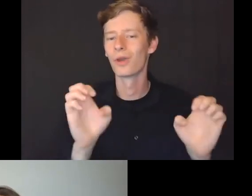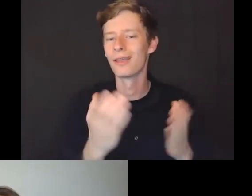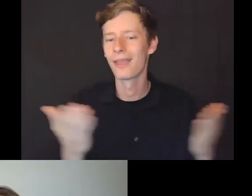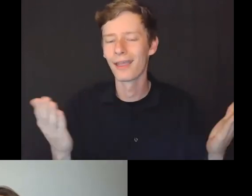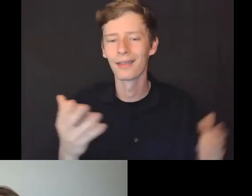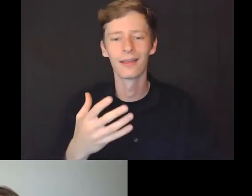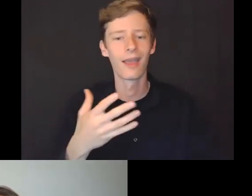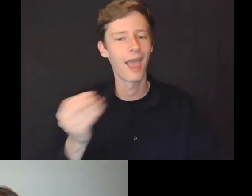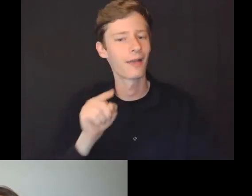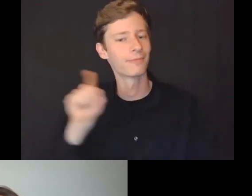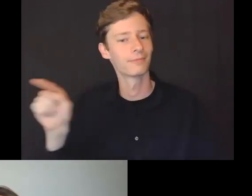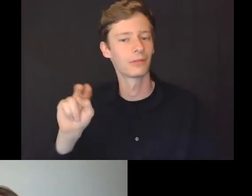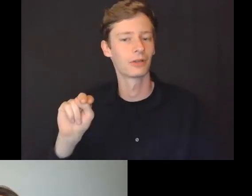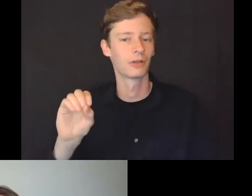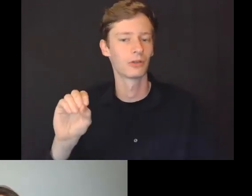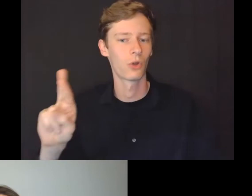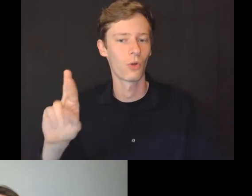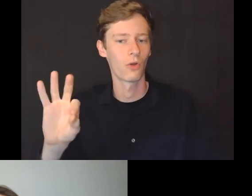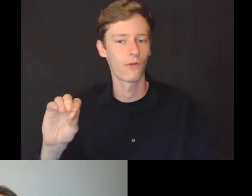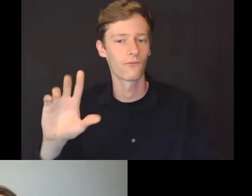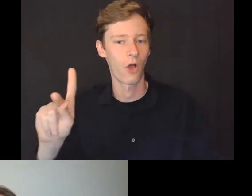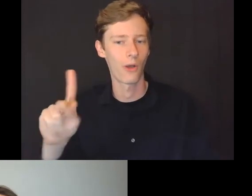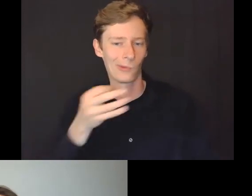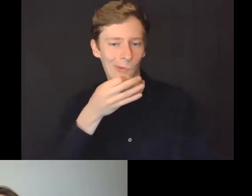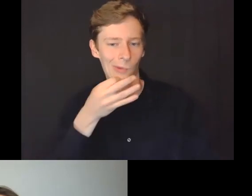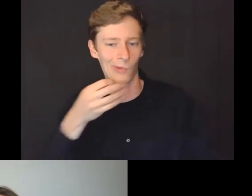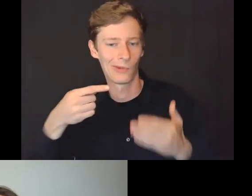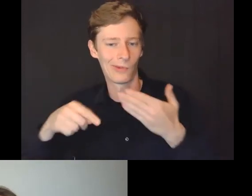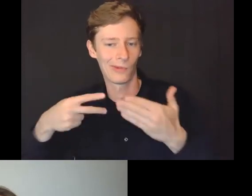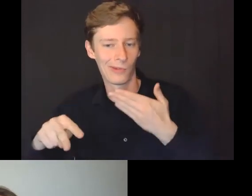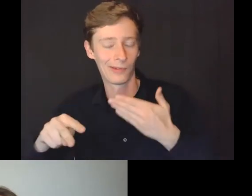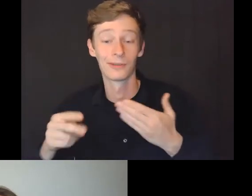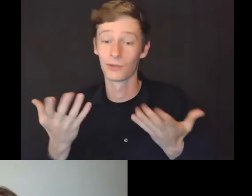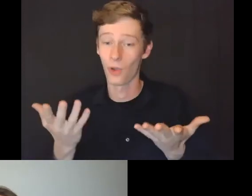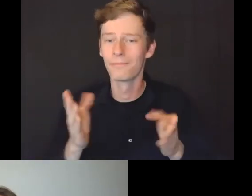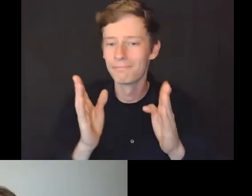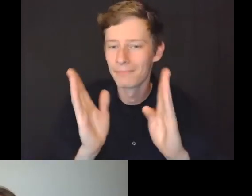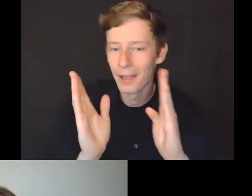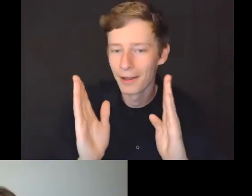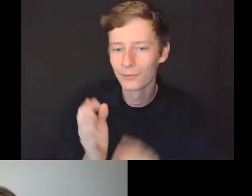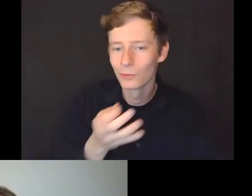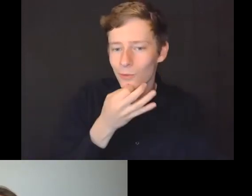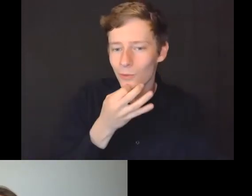NAWFIC in the next few weeks too. So right, kind of stay tuned, a lot of events being planned,